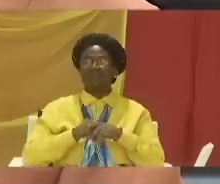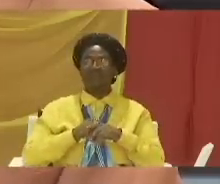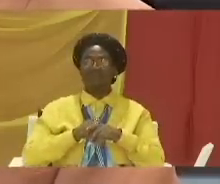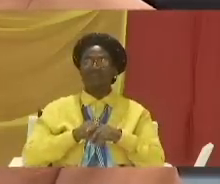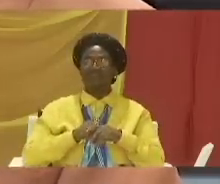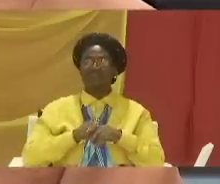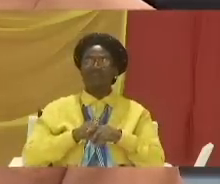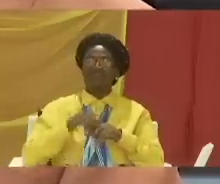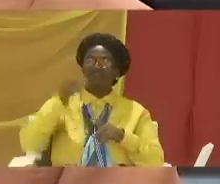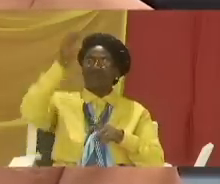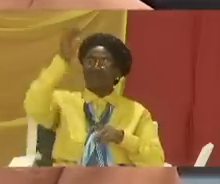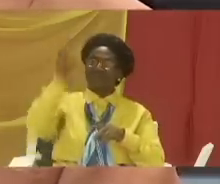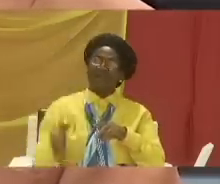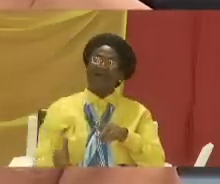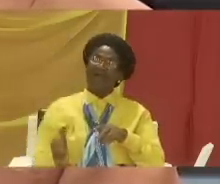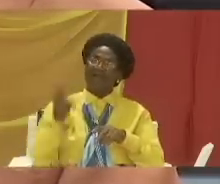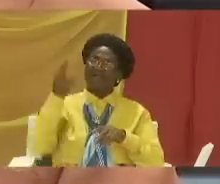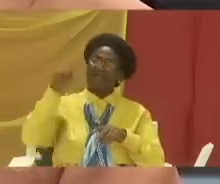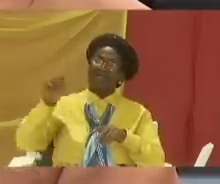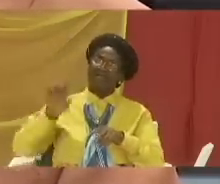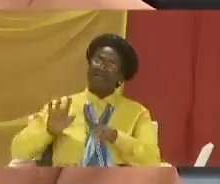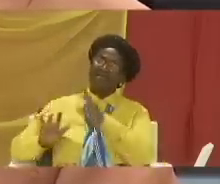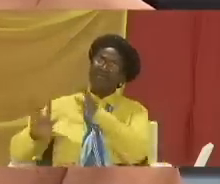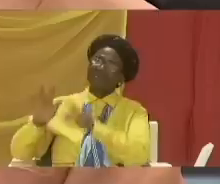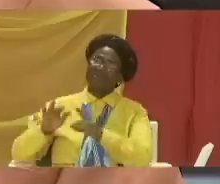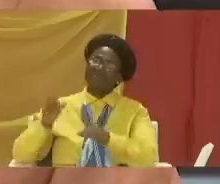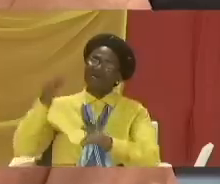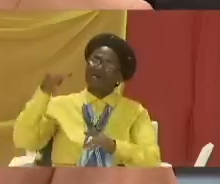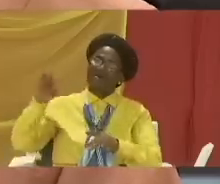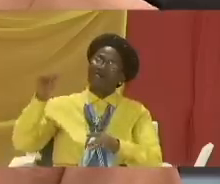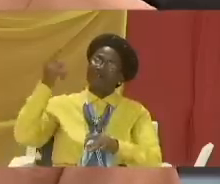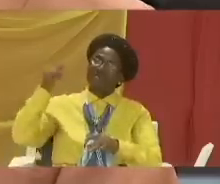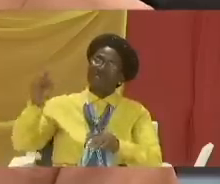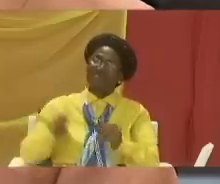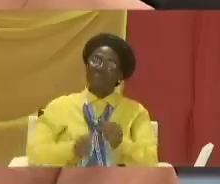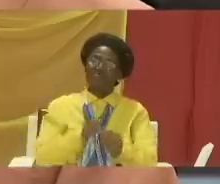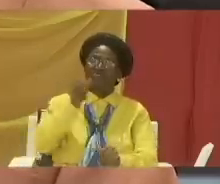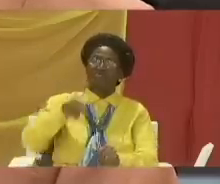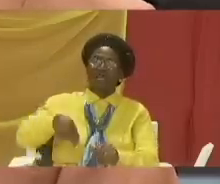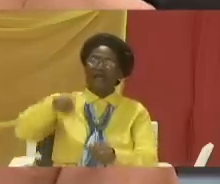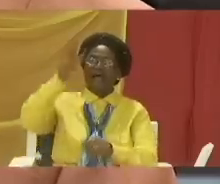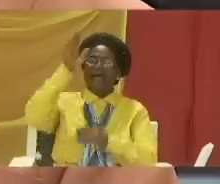By the mercy of the Most High God,